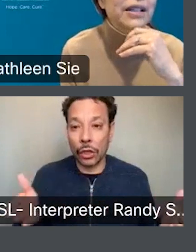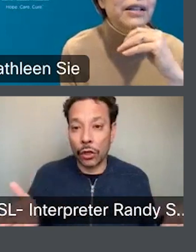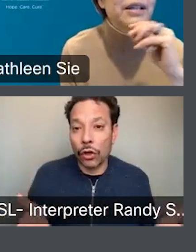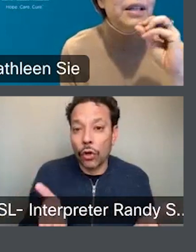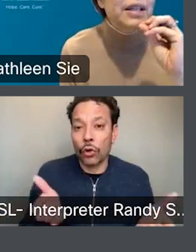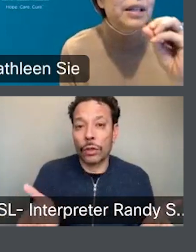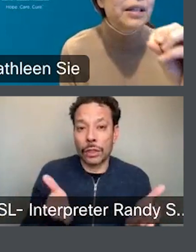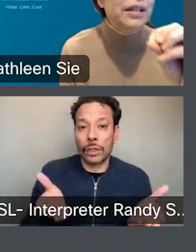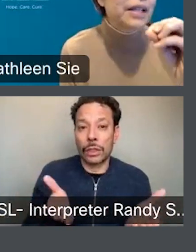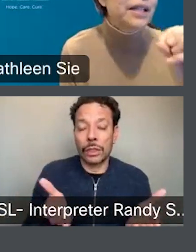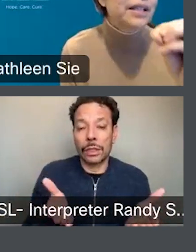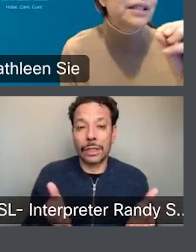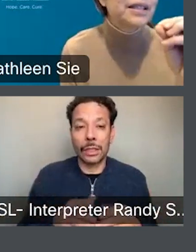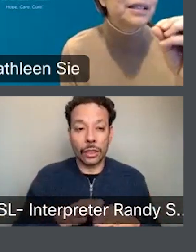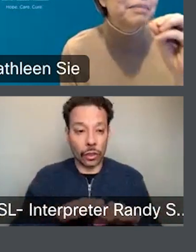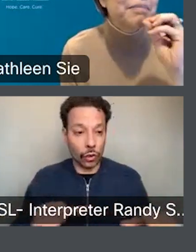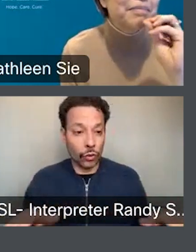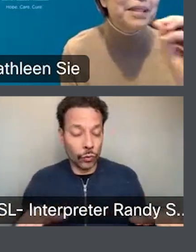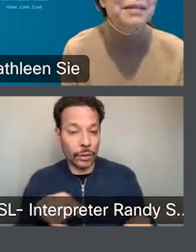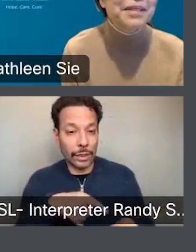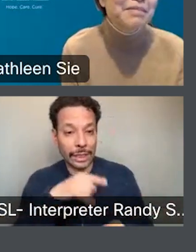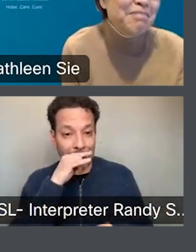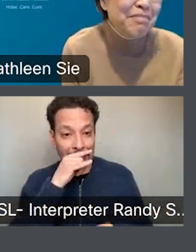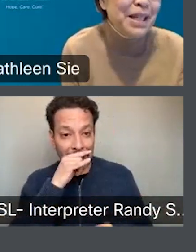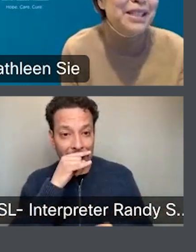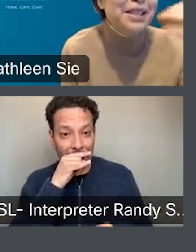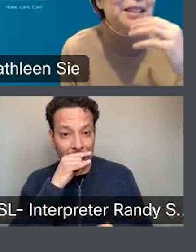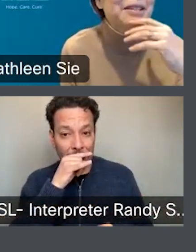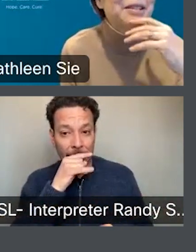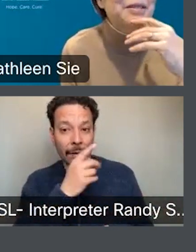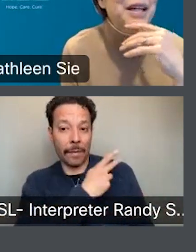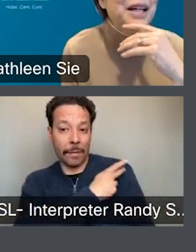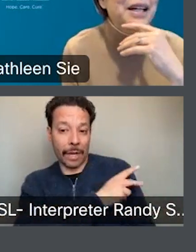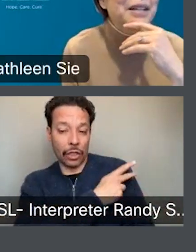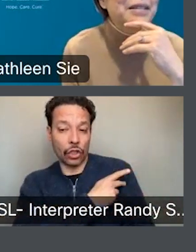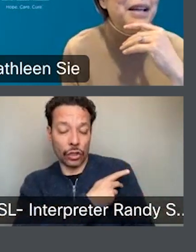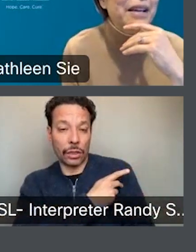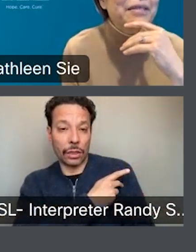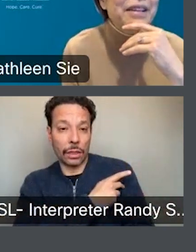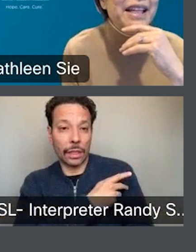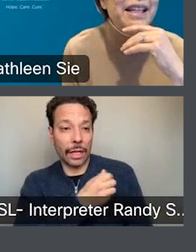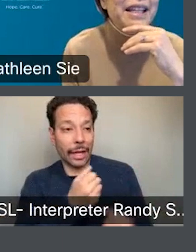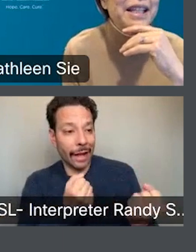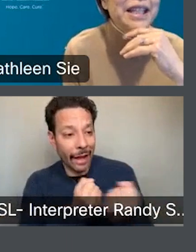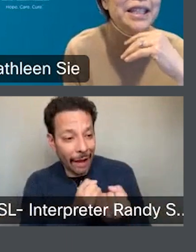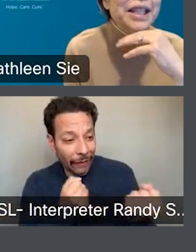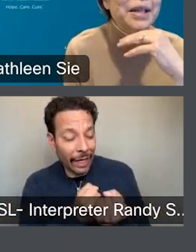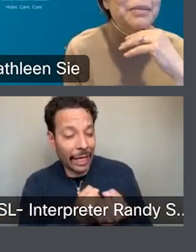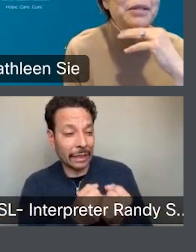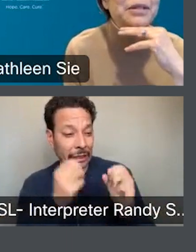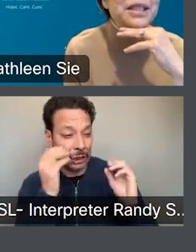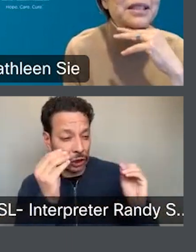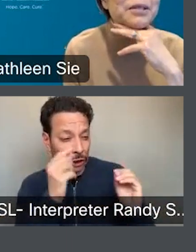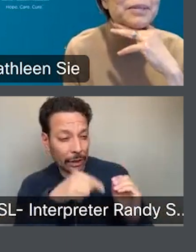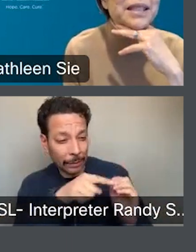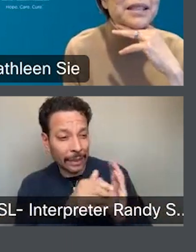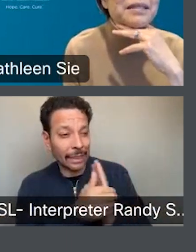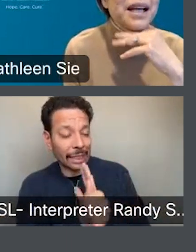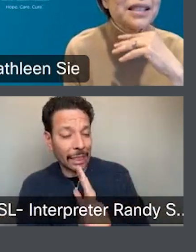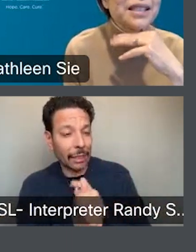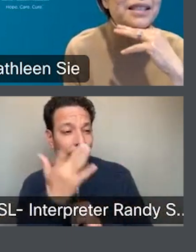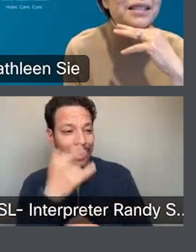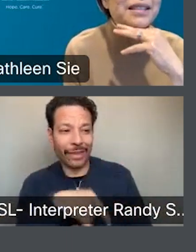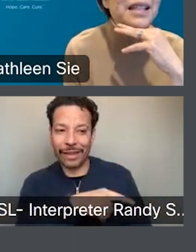encouraging the kids, the patients, to advocate and teaching them those skills, because they're